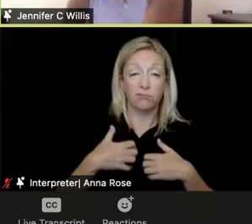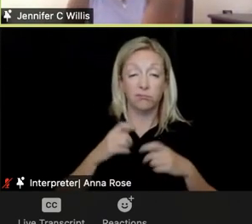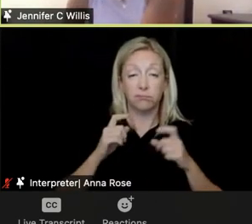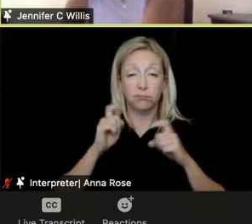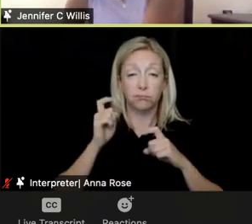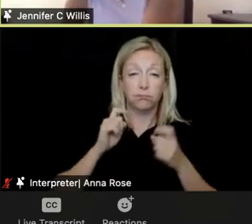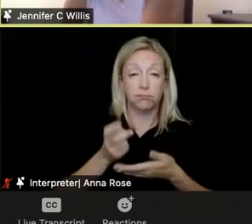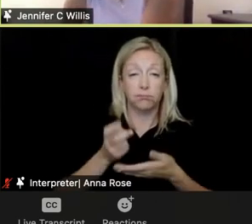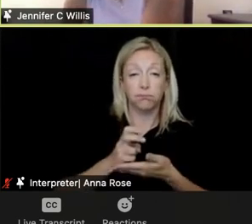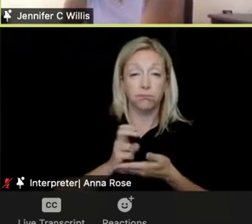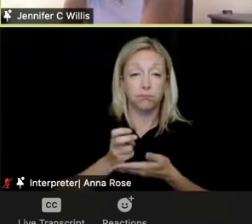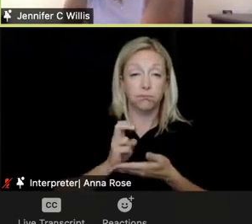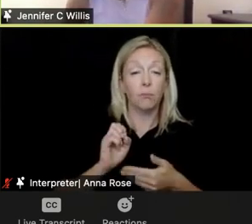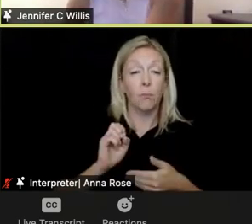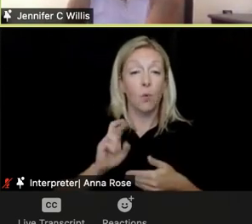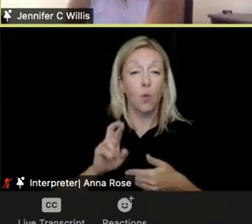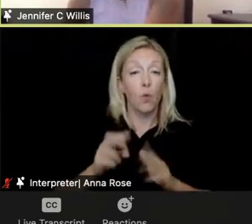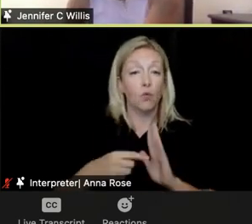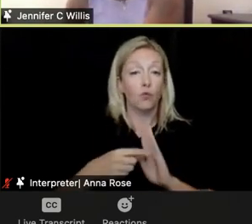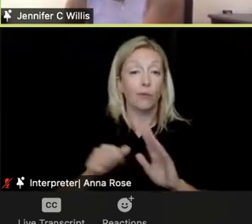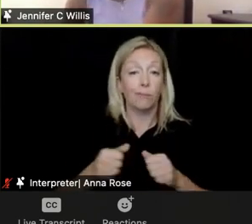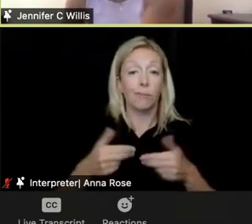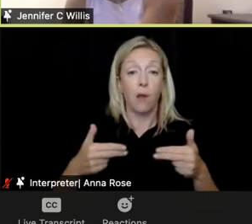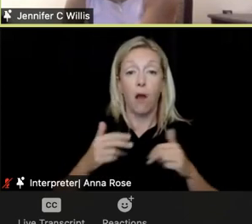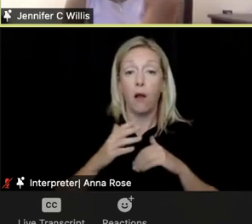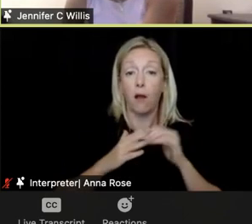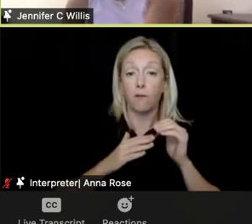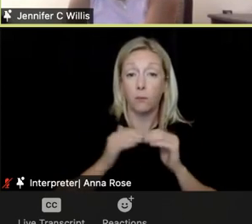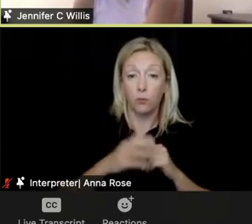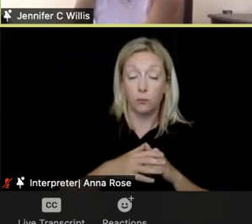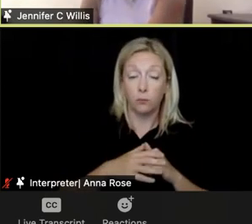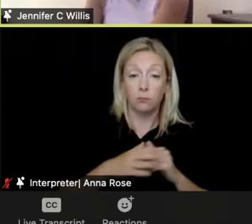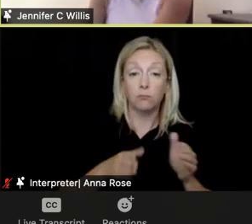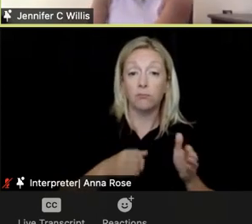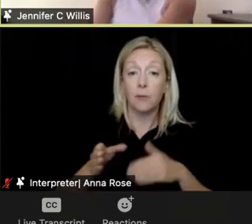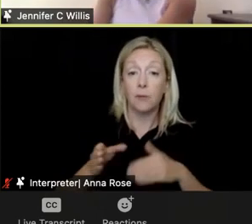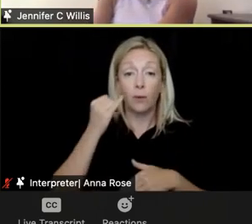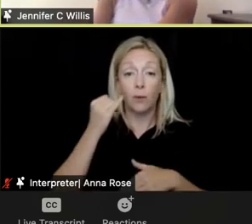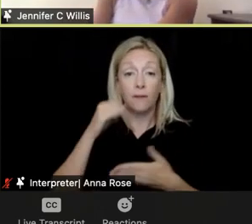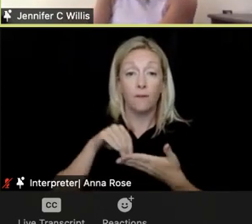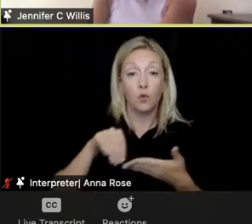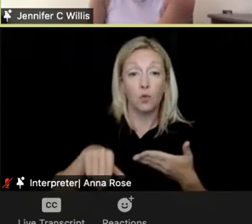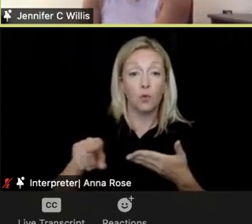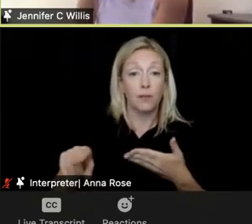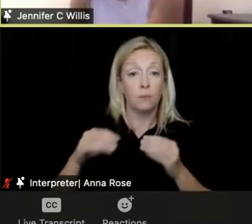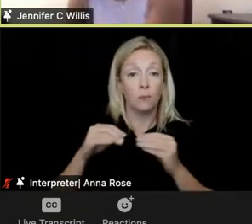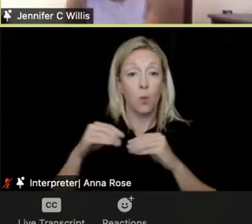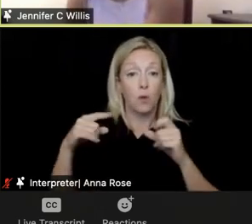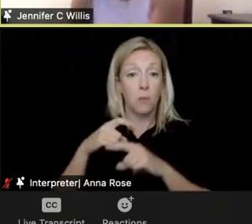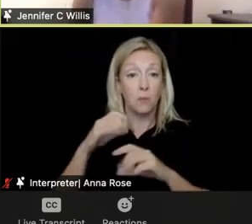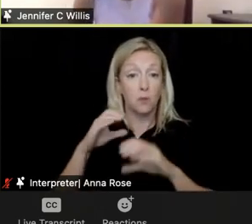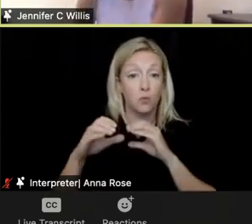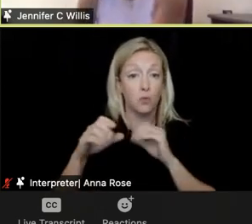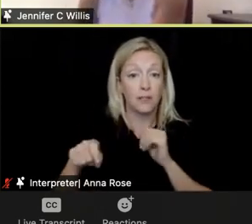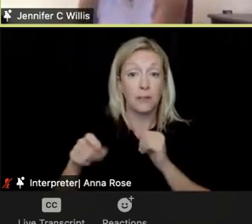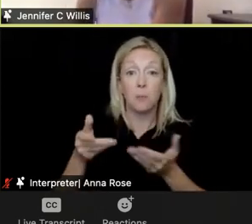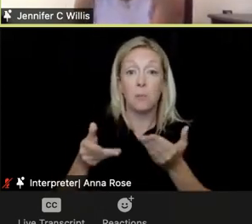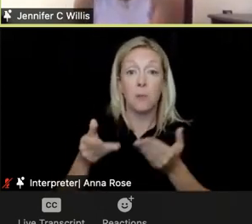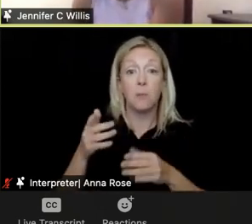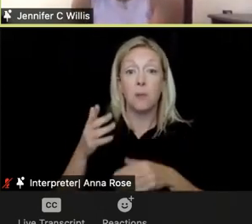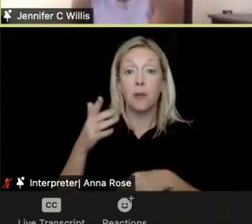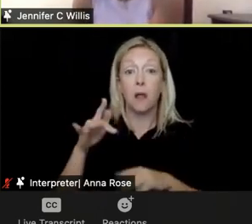But other ones that you might see in our students who have more complex needs might be changes in breathing. Chris can